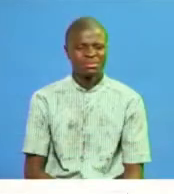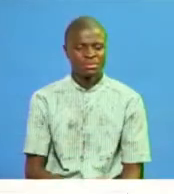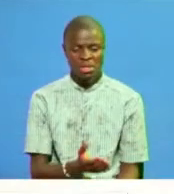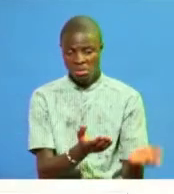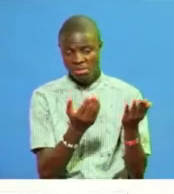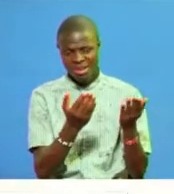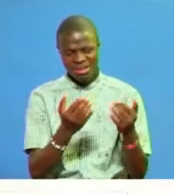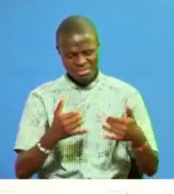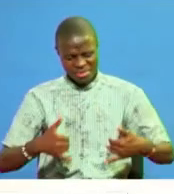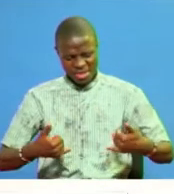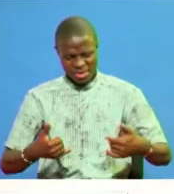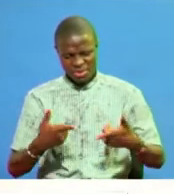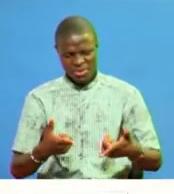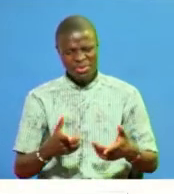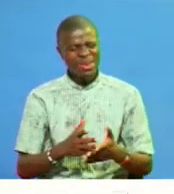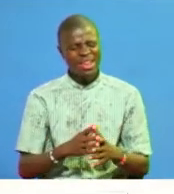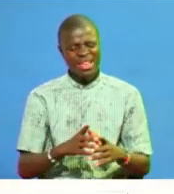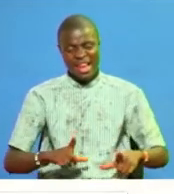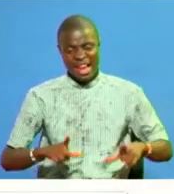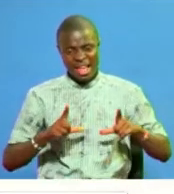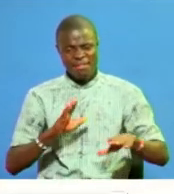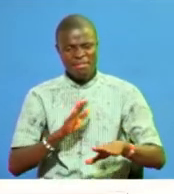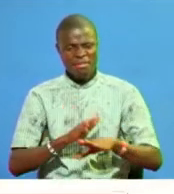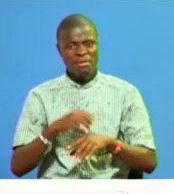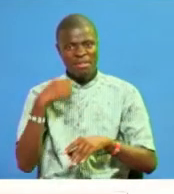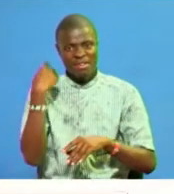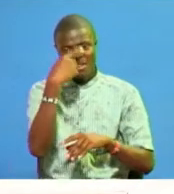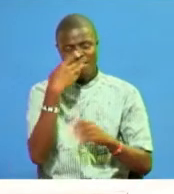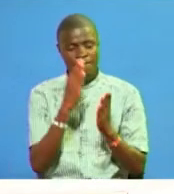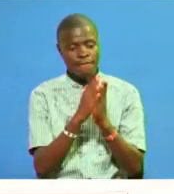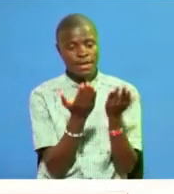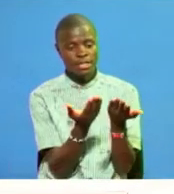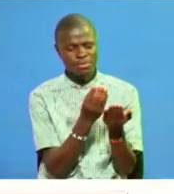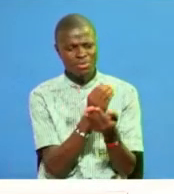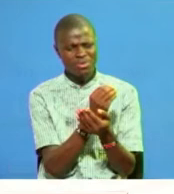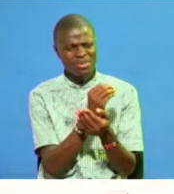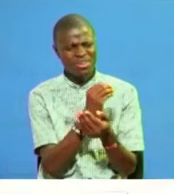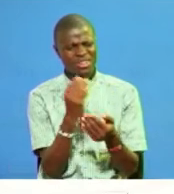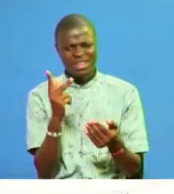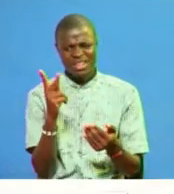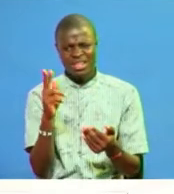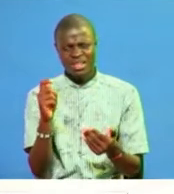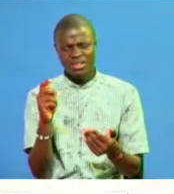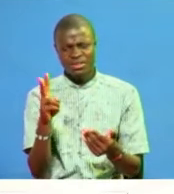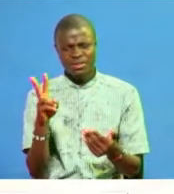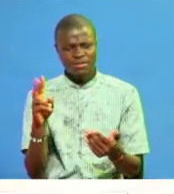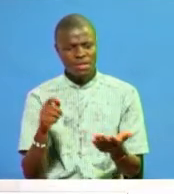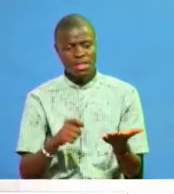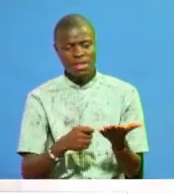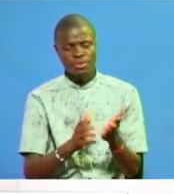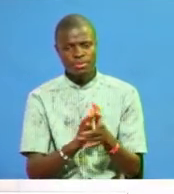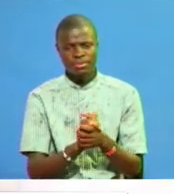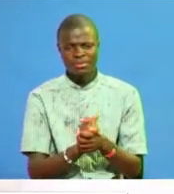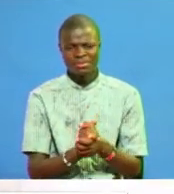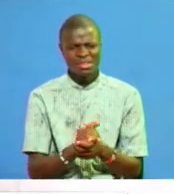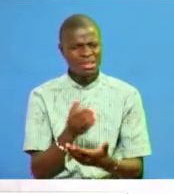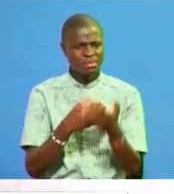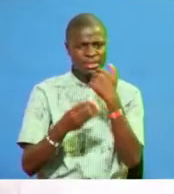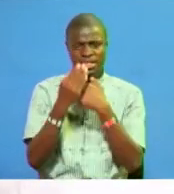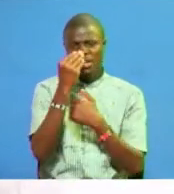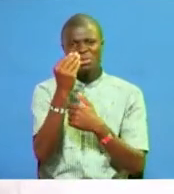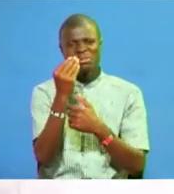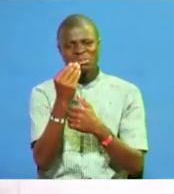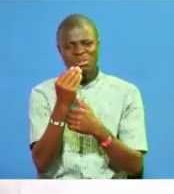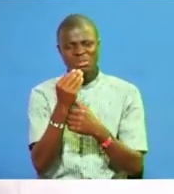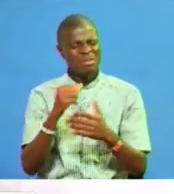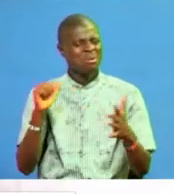Welcome to the broadcast. We are live on Facebook and YouTube at KUTV_Kenya. Let's keep you updated. Now, President William Ruto